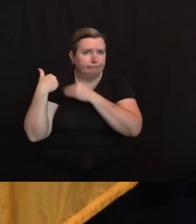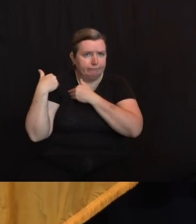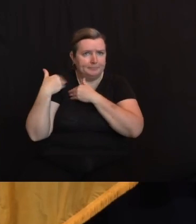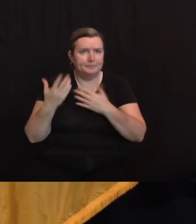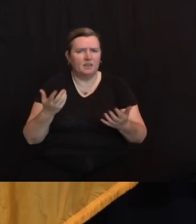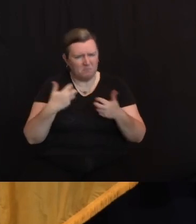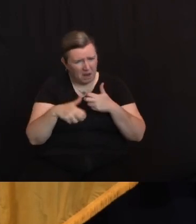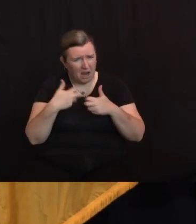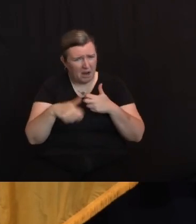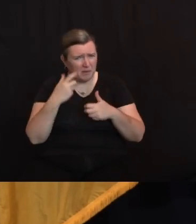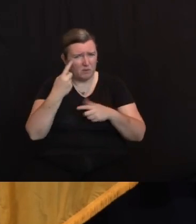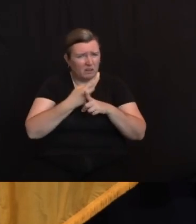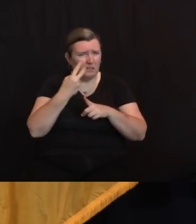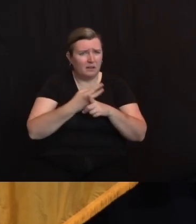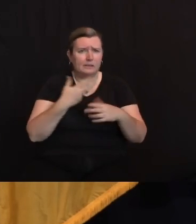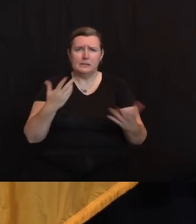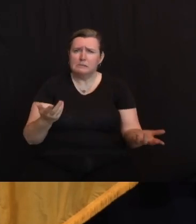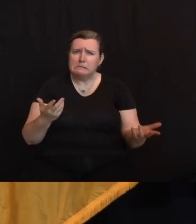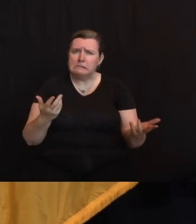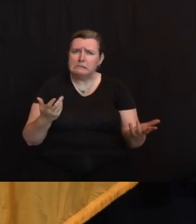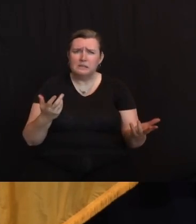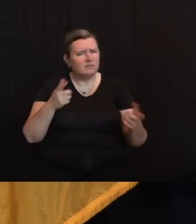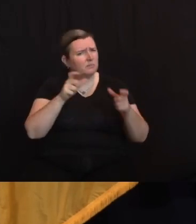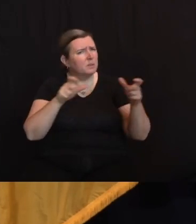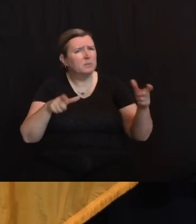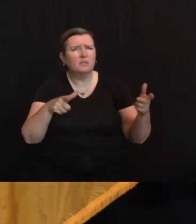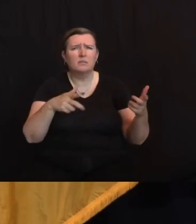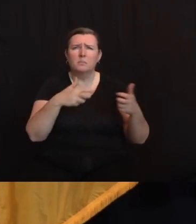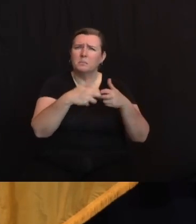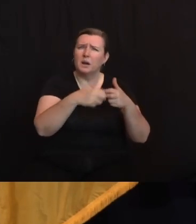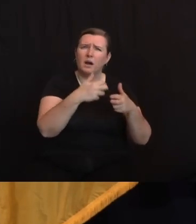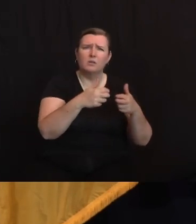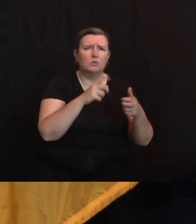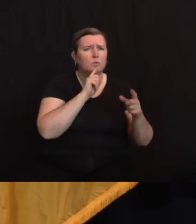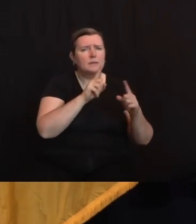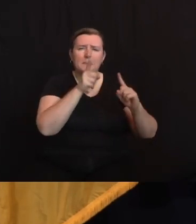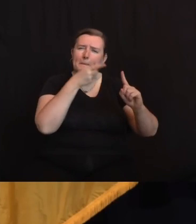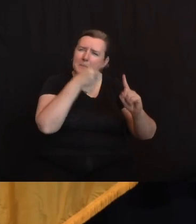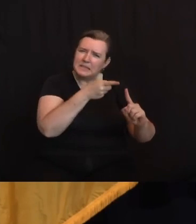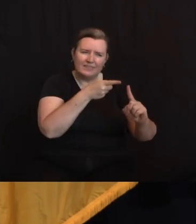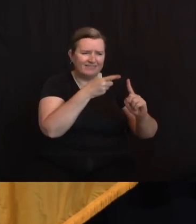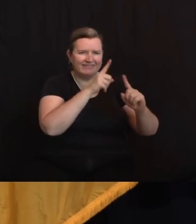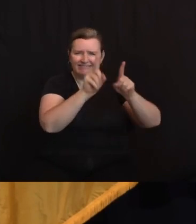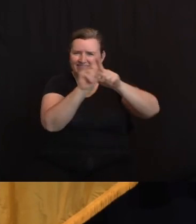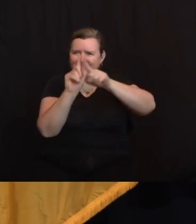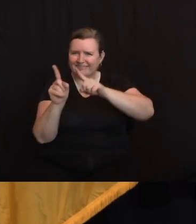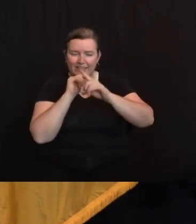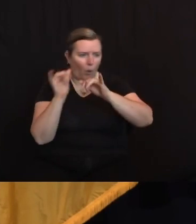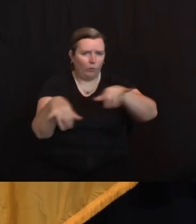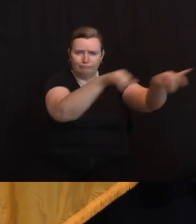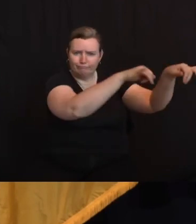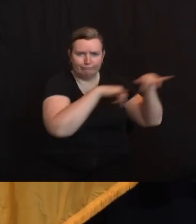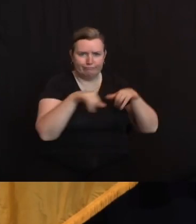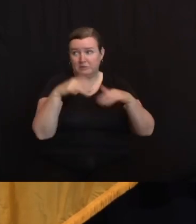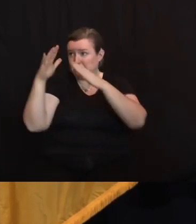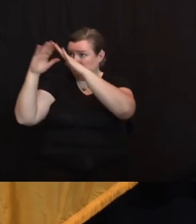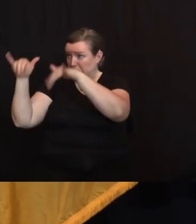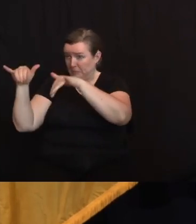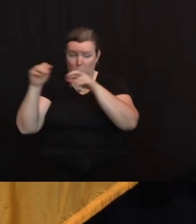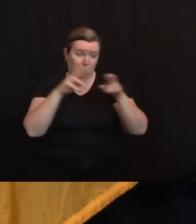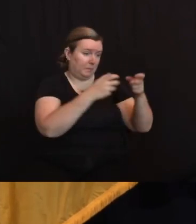months. These are overwhelmingly, if not entirely, specific to the individual. And again, tomorrow is